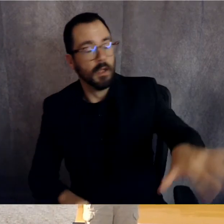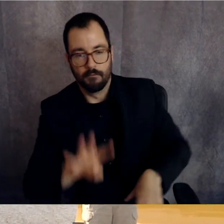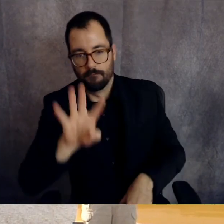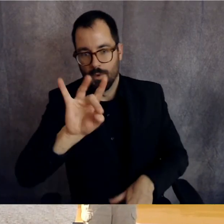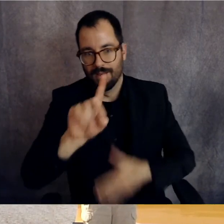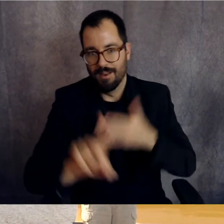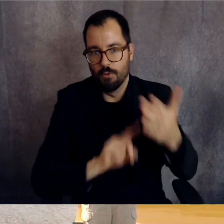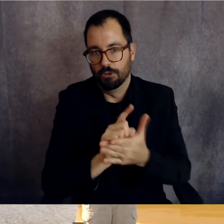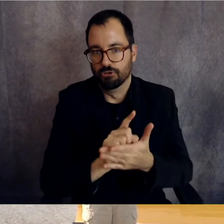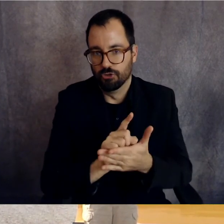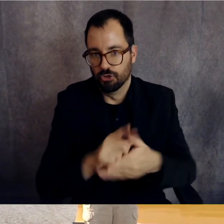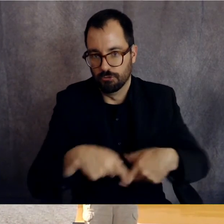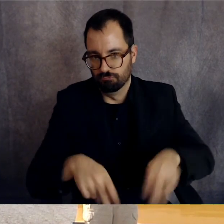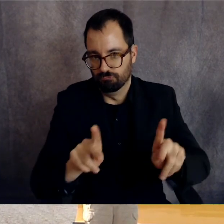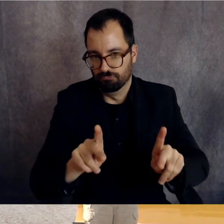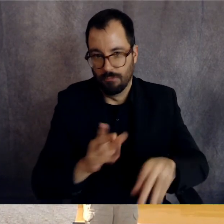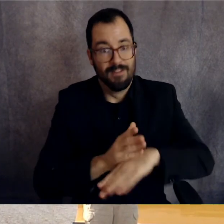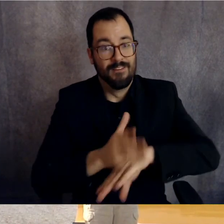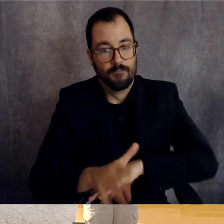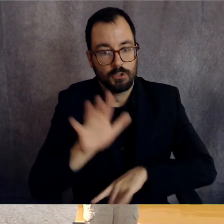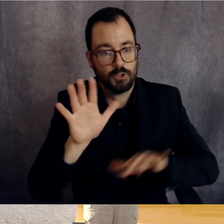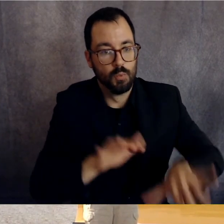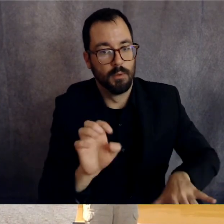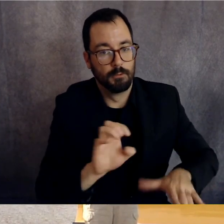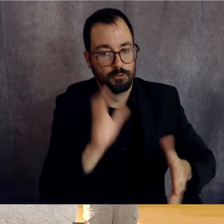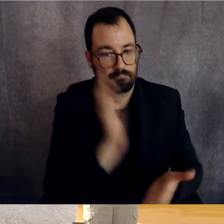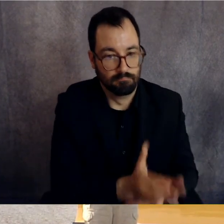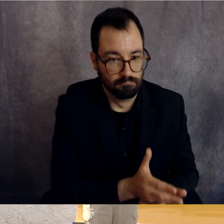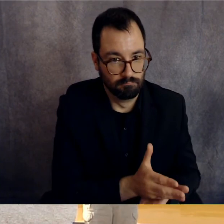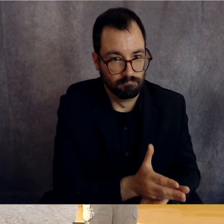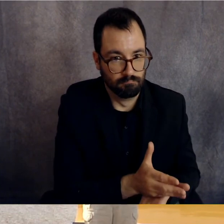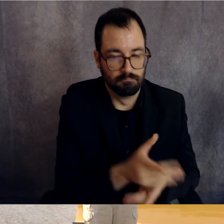emergency. With that, I'll turn it back over to the mayor.